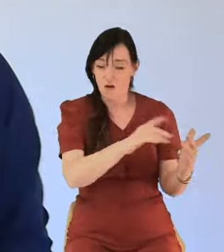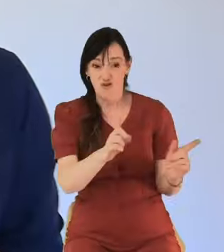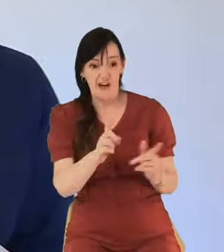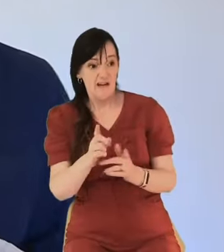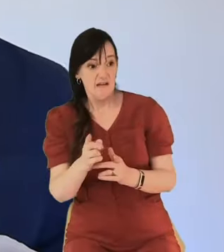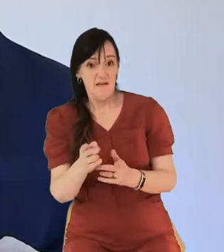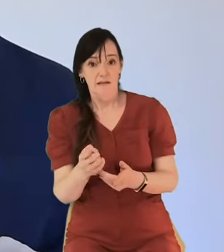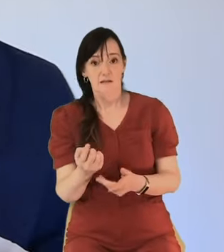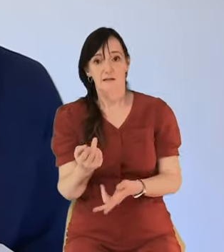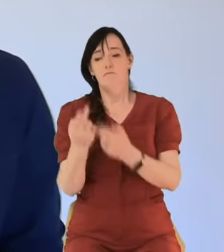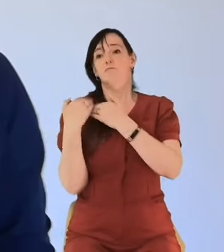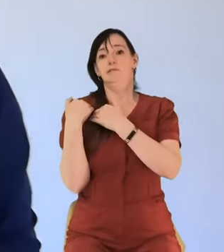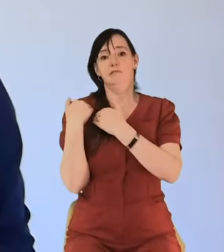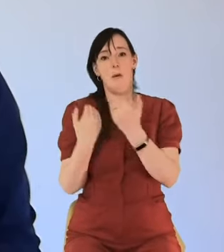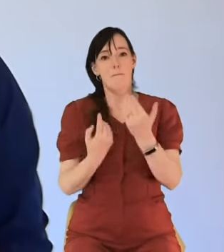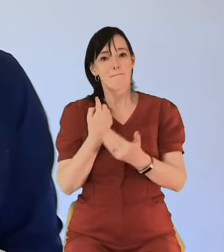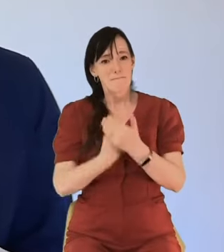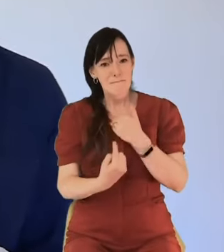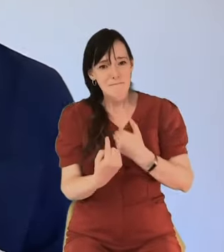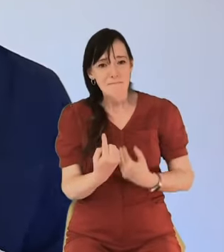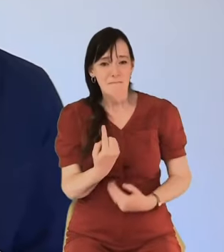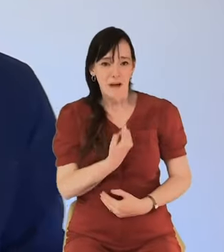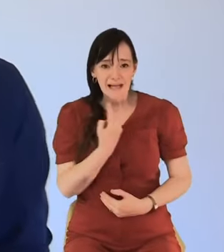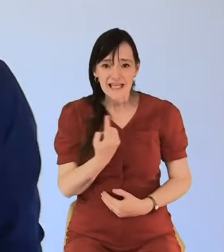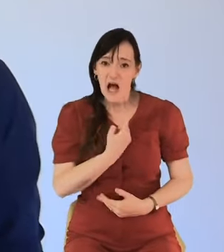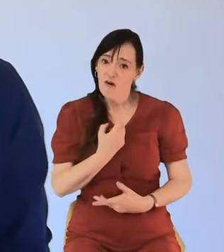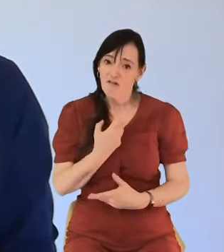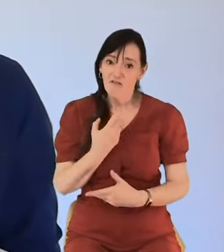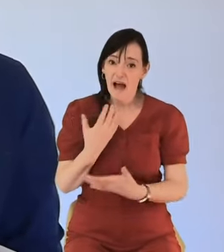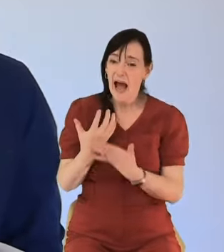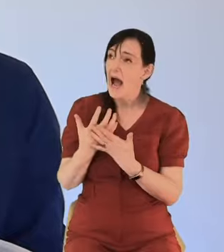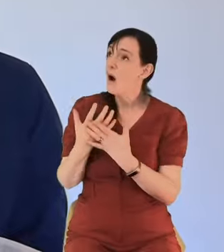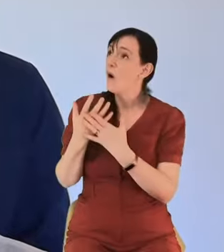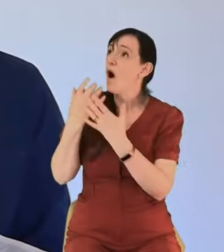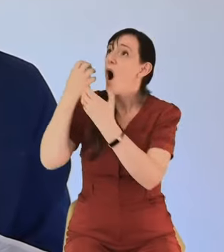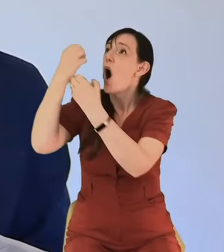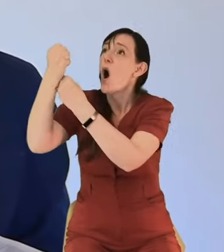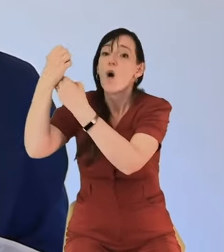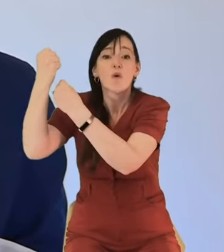it's very hard for me to keep hold of him.